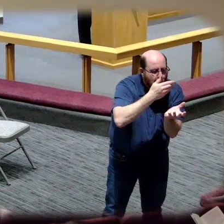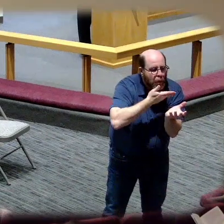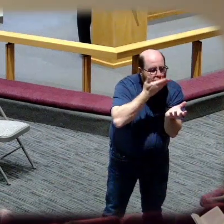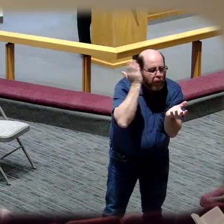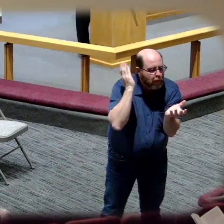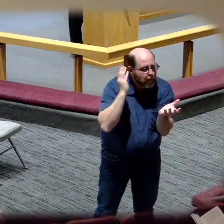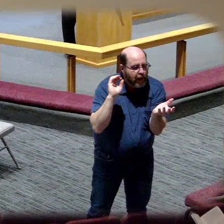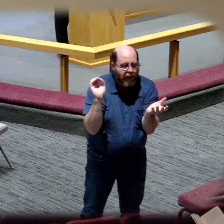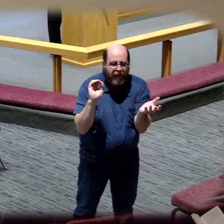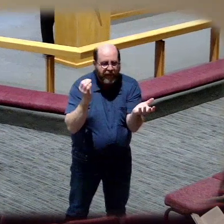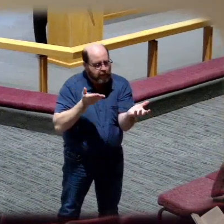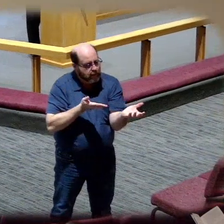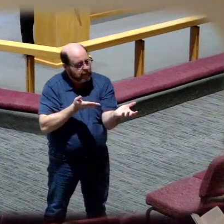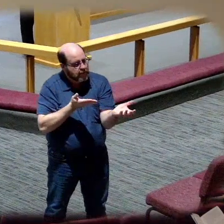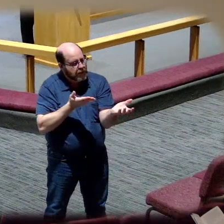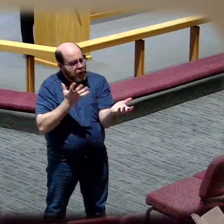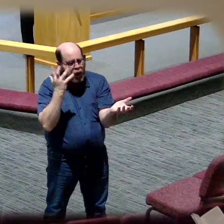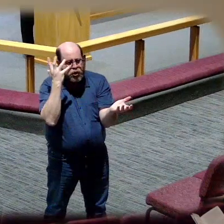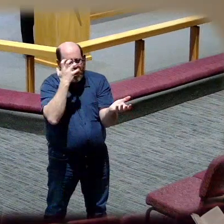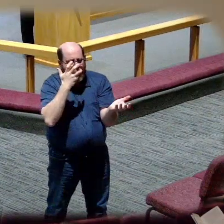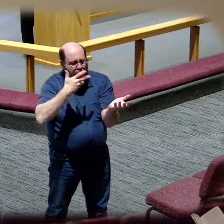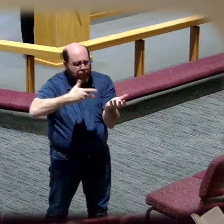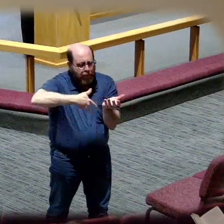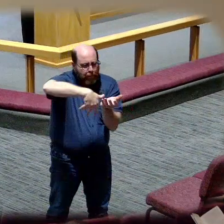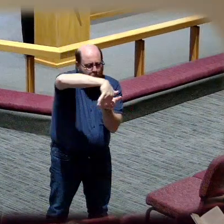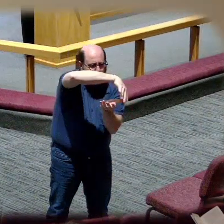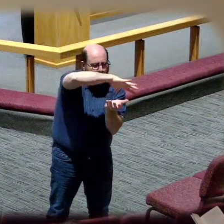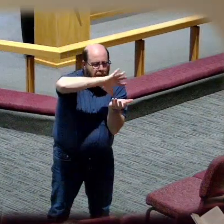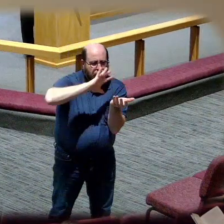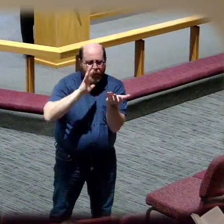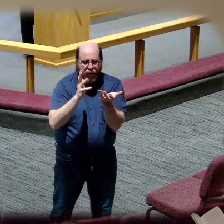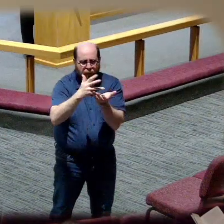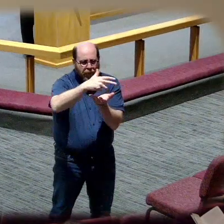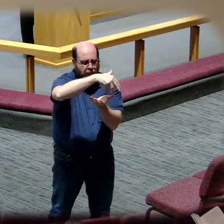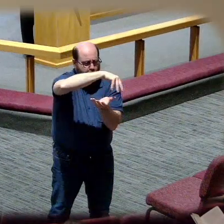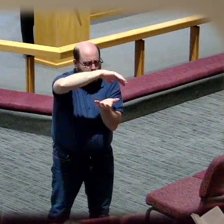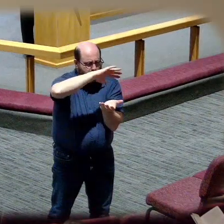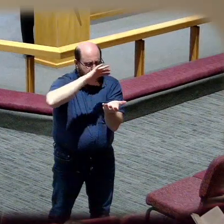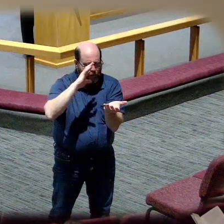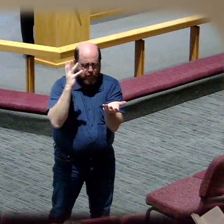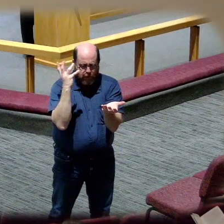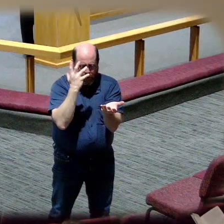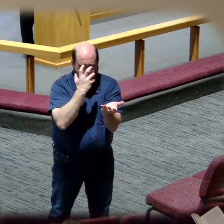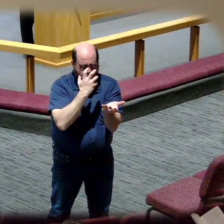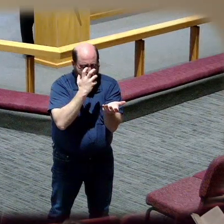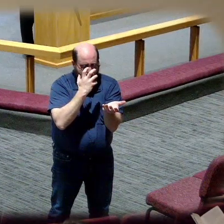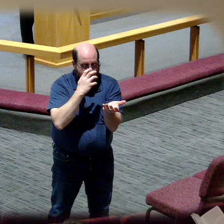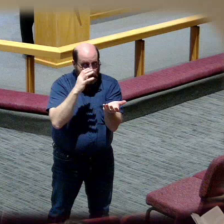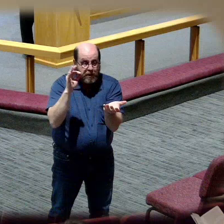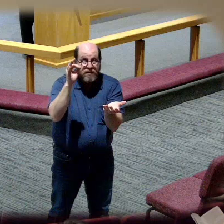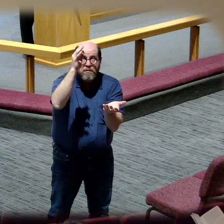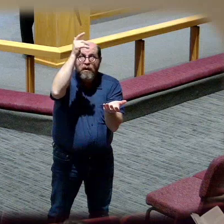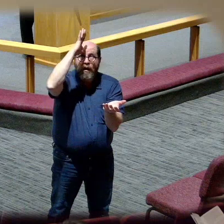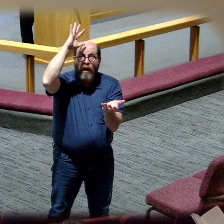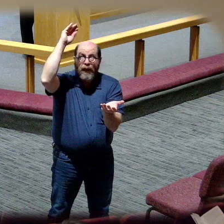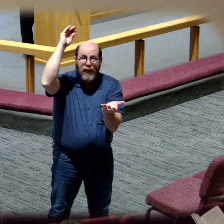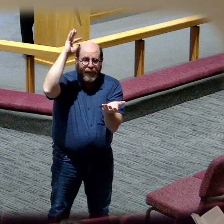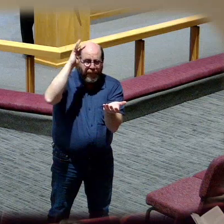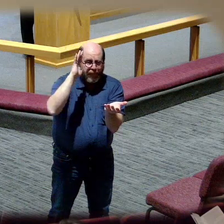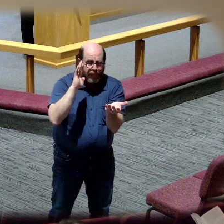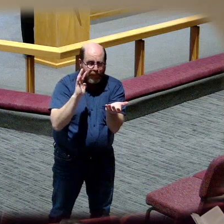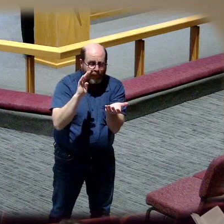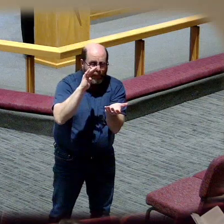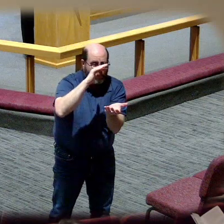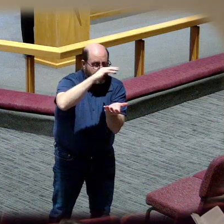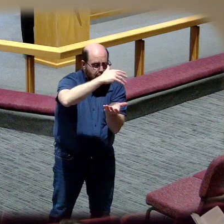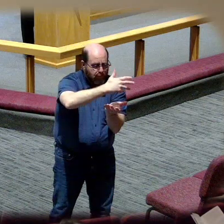form and void, and darkness was over the face of the deep. And the Spirit of God was hovering over